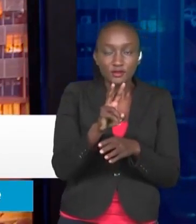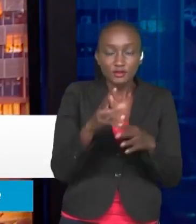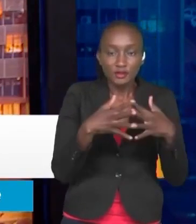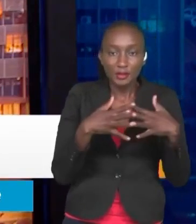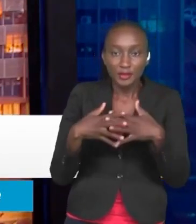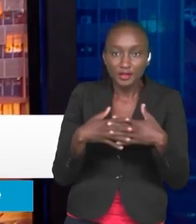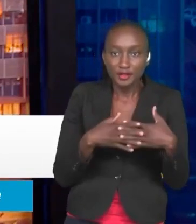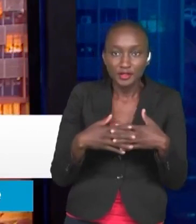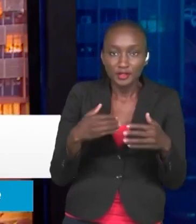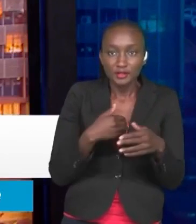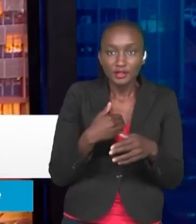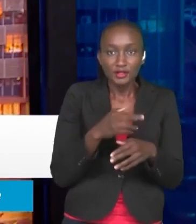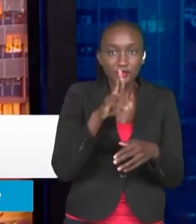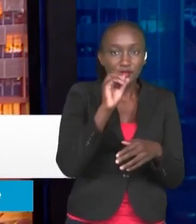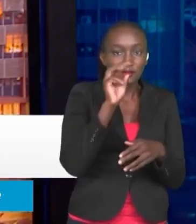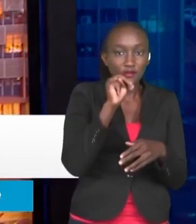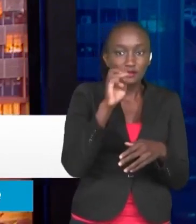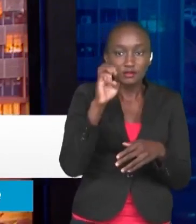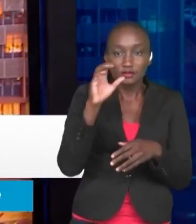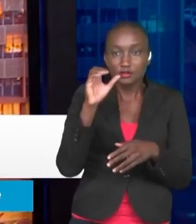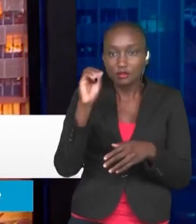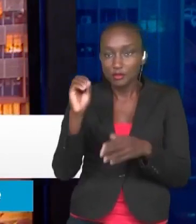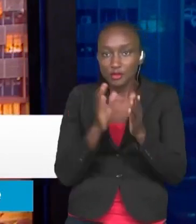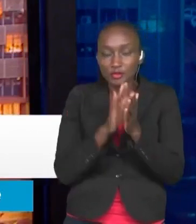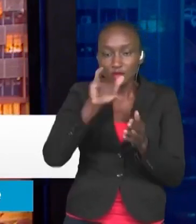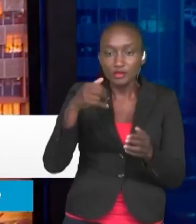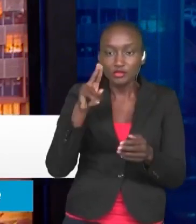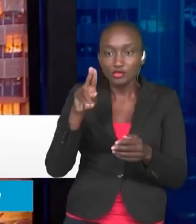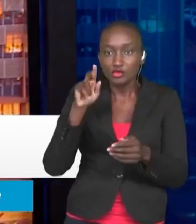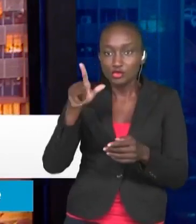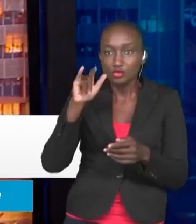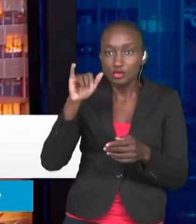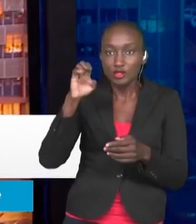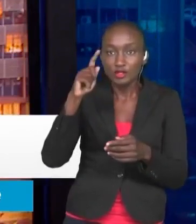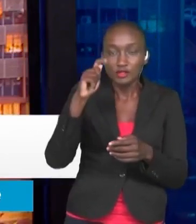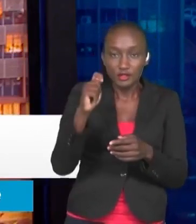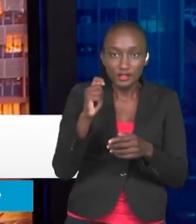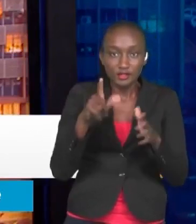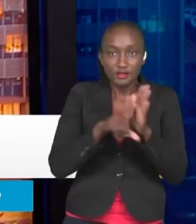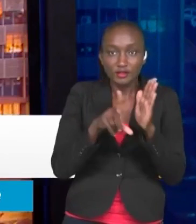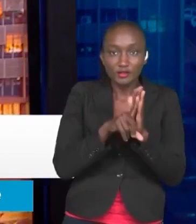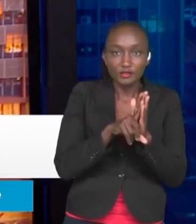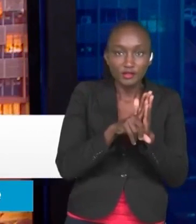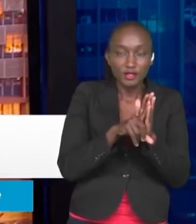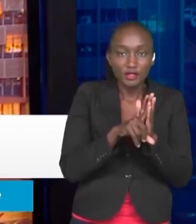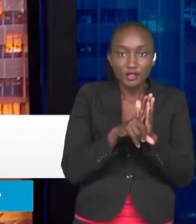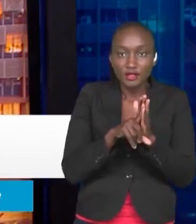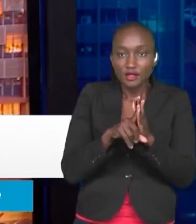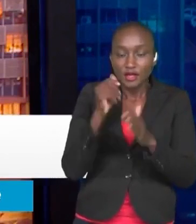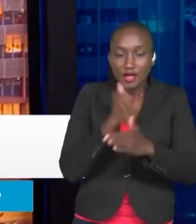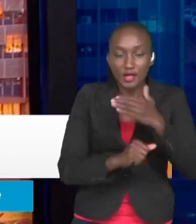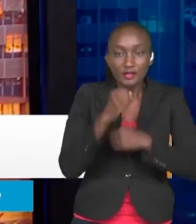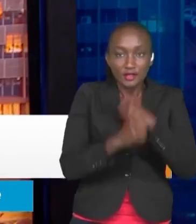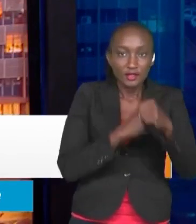this Romeo and Juliet laws so that if minors engage in sexual consent, in consensual sex, and